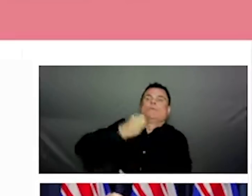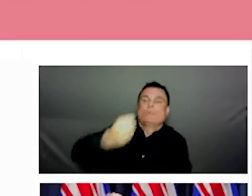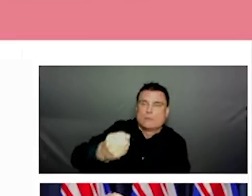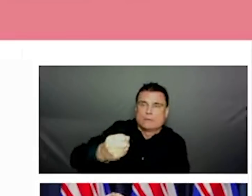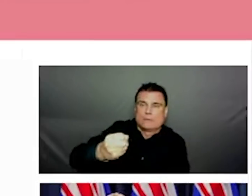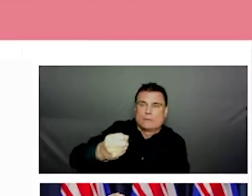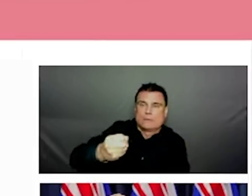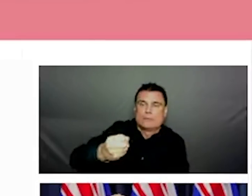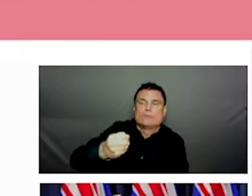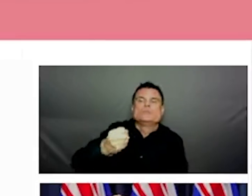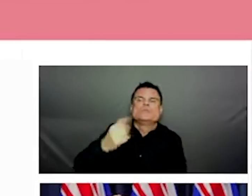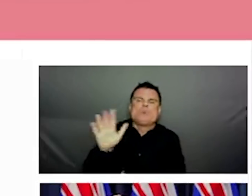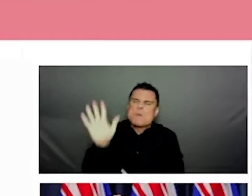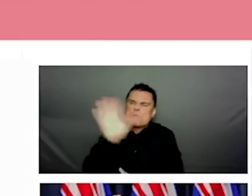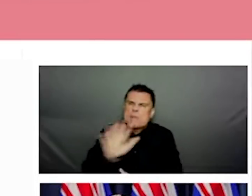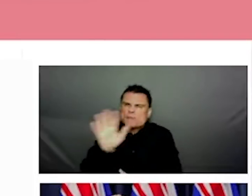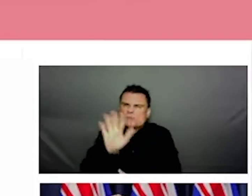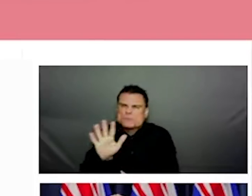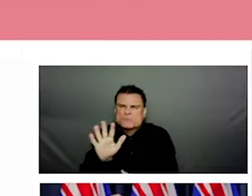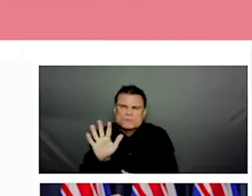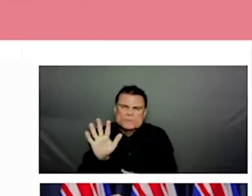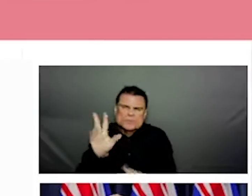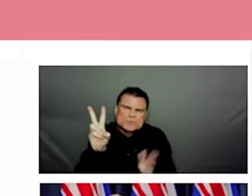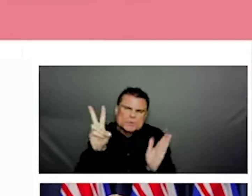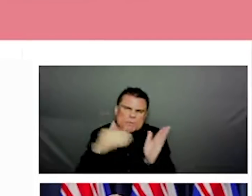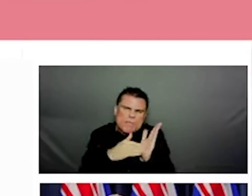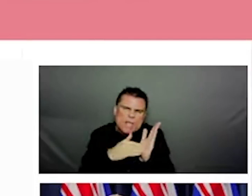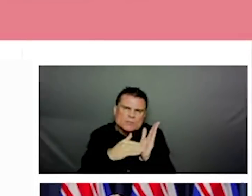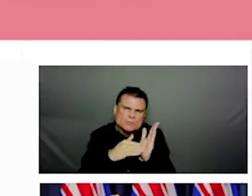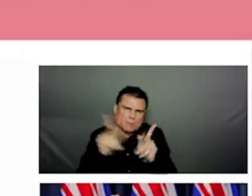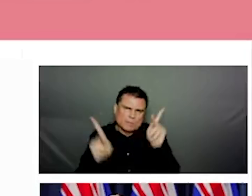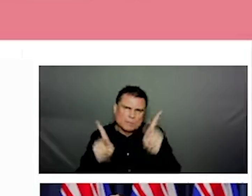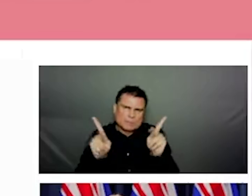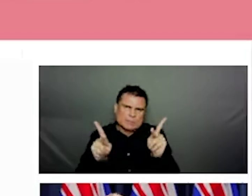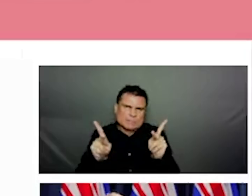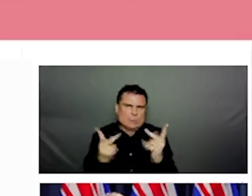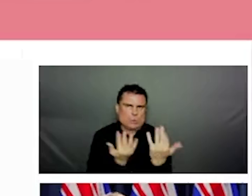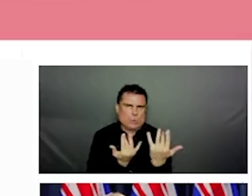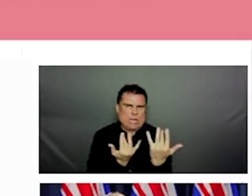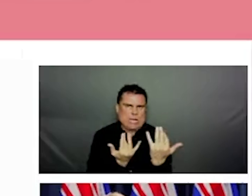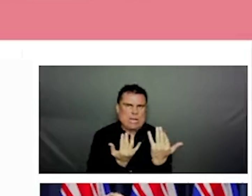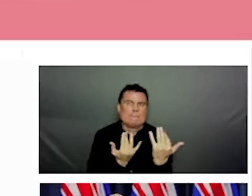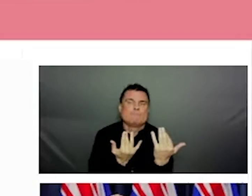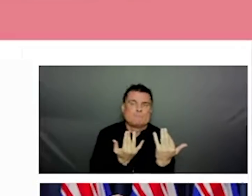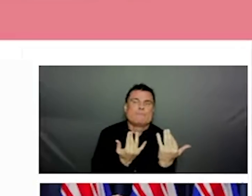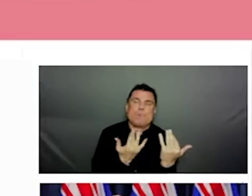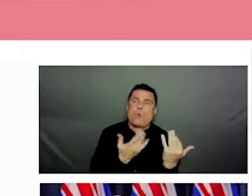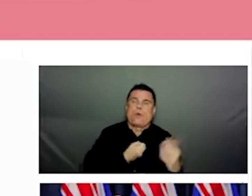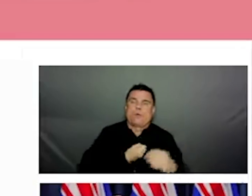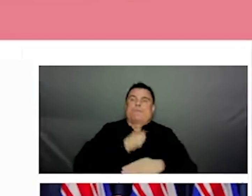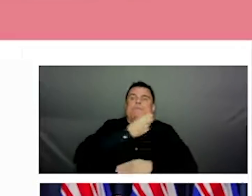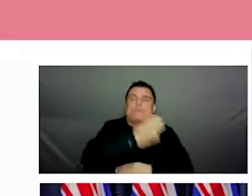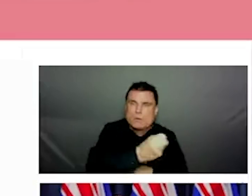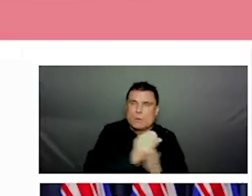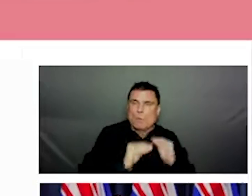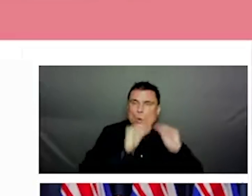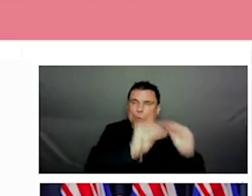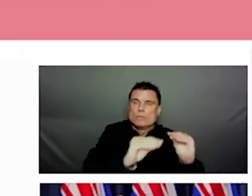about 2,000 people in awaiting long-term care placement, either in the community or in